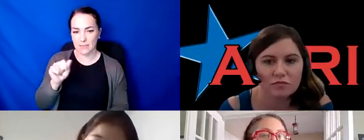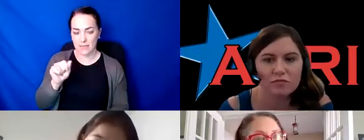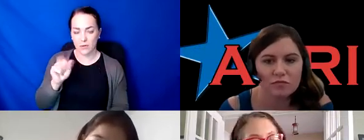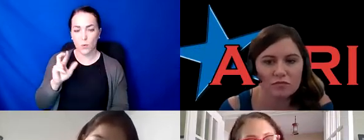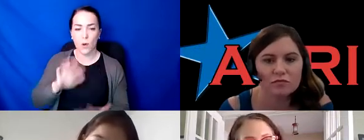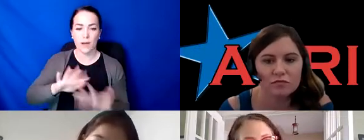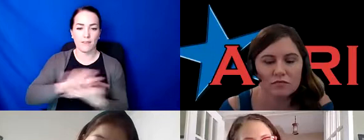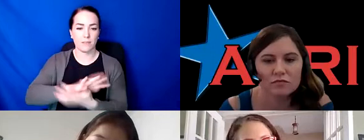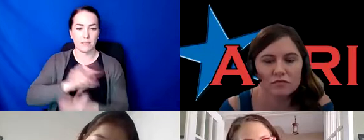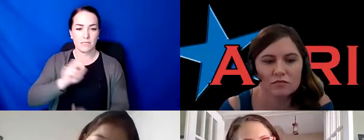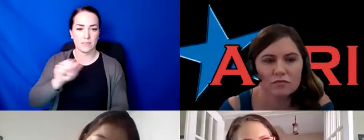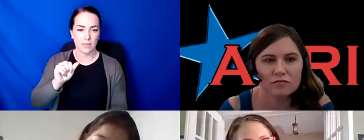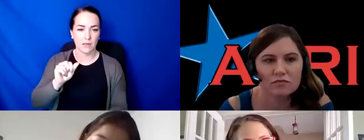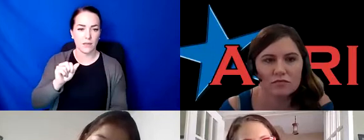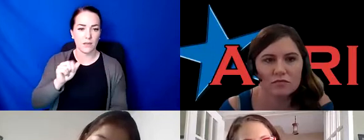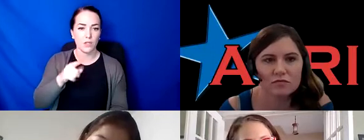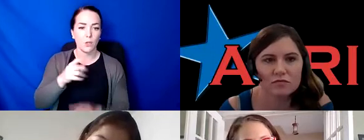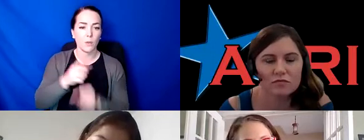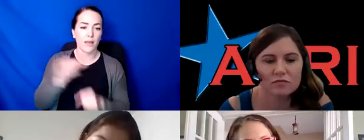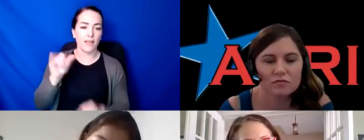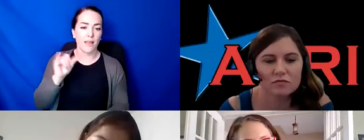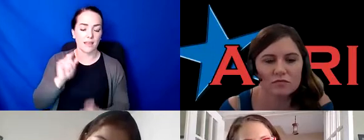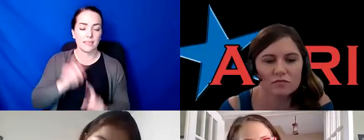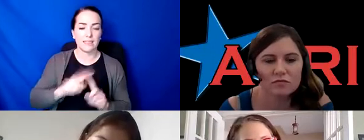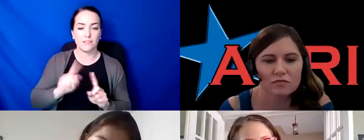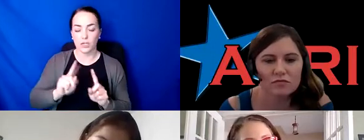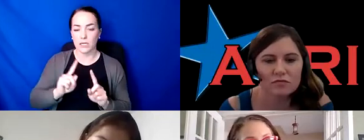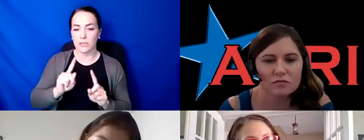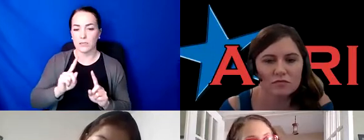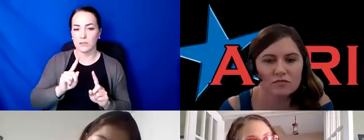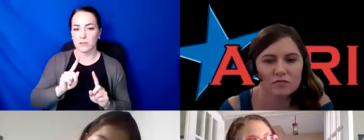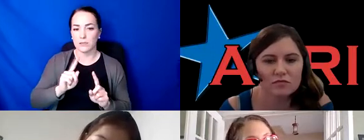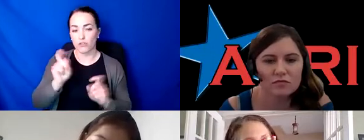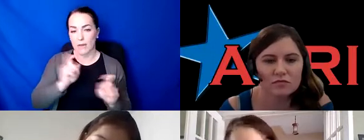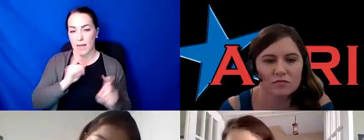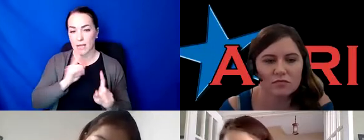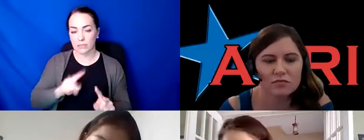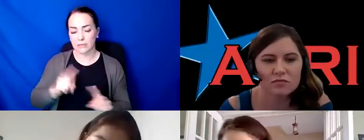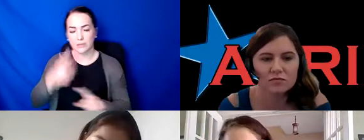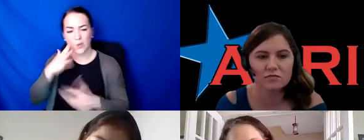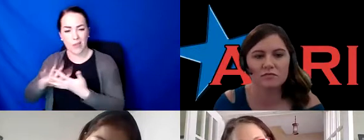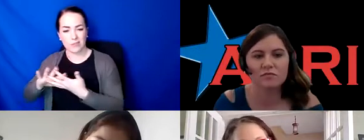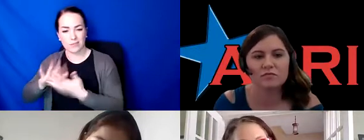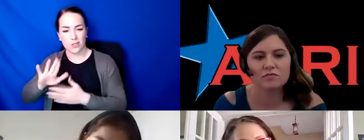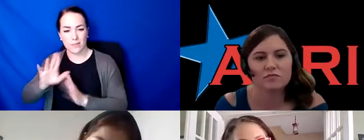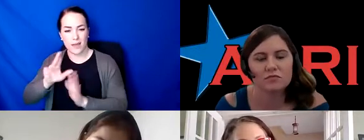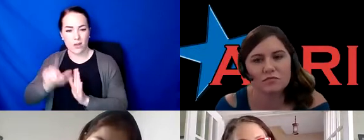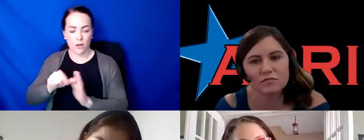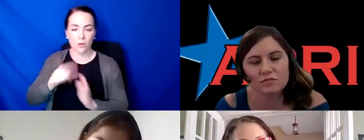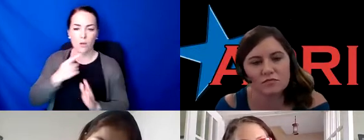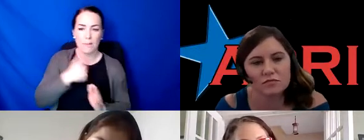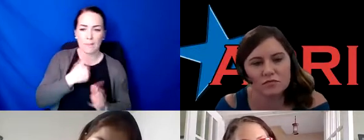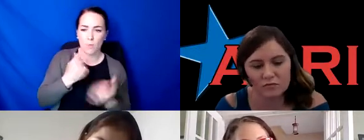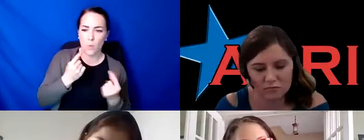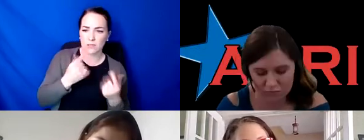disability. Like you get like different reactions and you're like, okay, how do I react or what is going on? Like, for example,